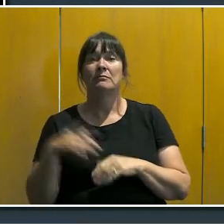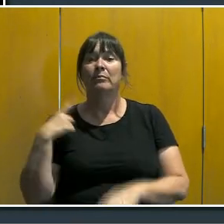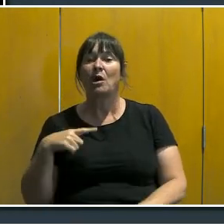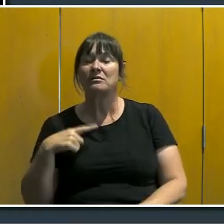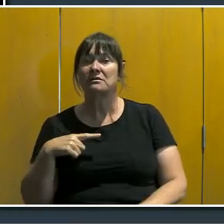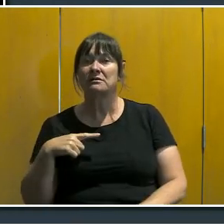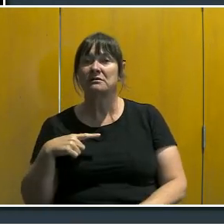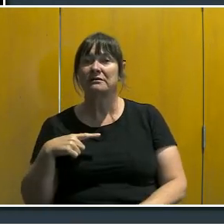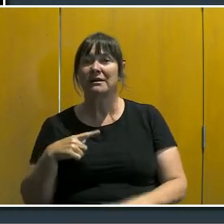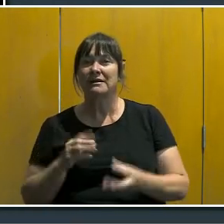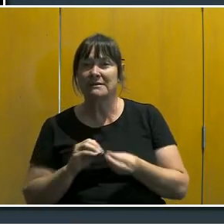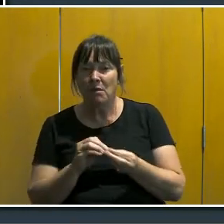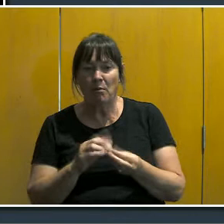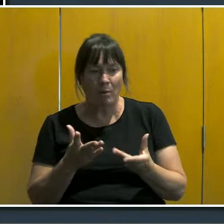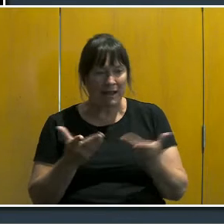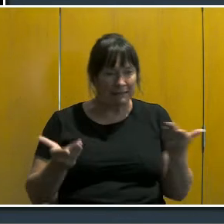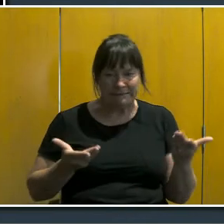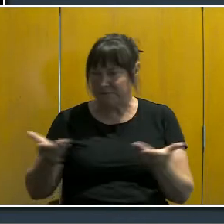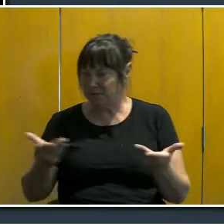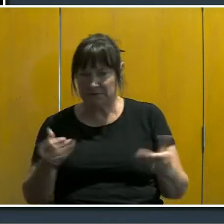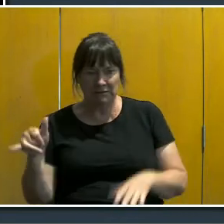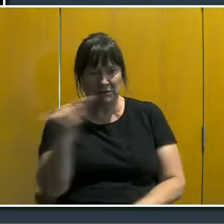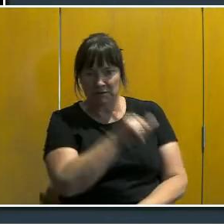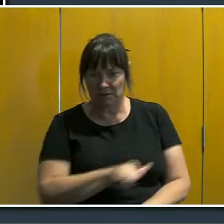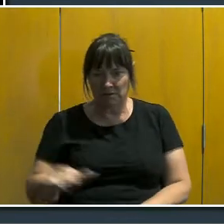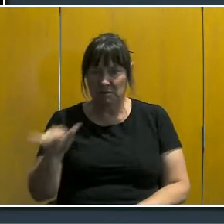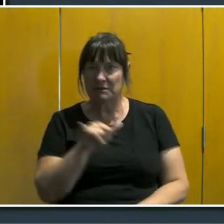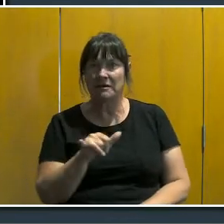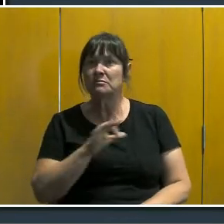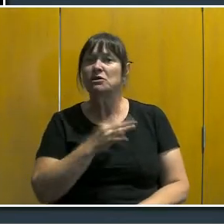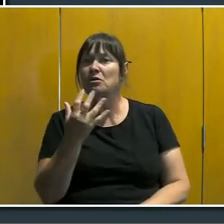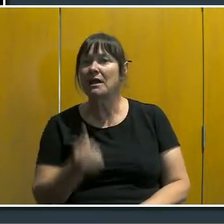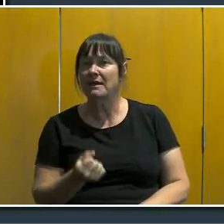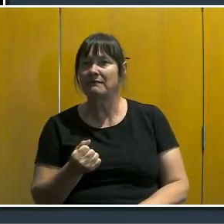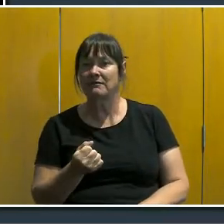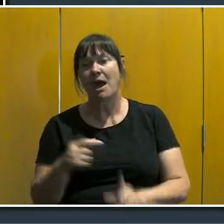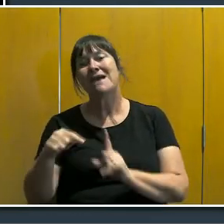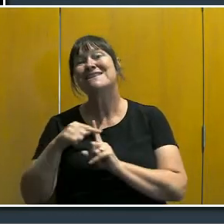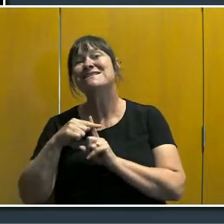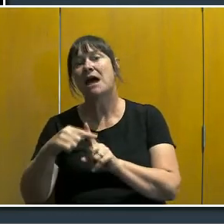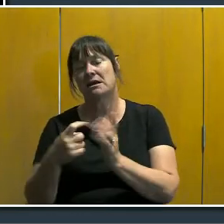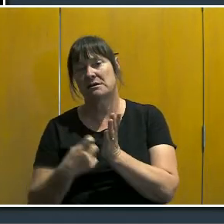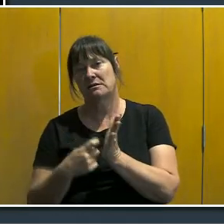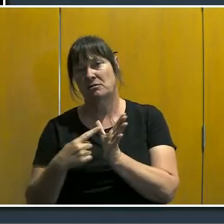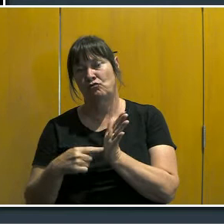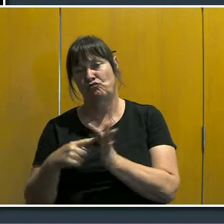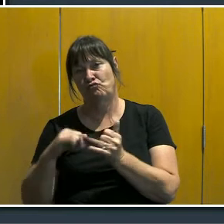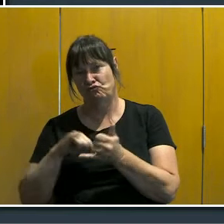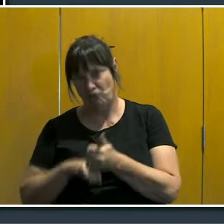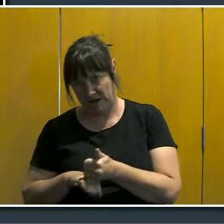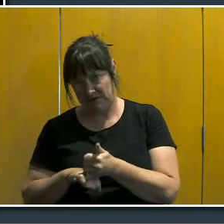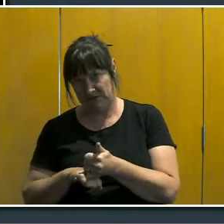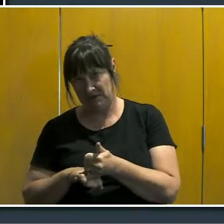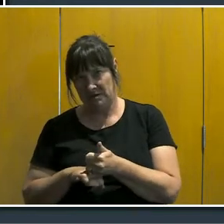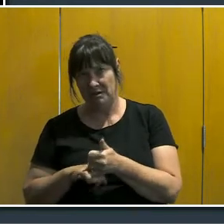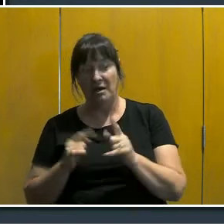in deciding where we actually fit. Without the benefit of services the targeted rates cover, we are obviously outside the recognised urban